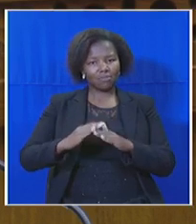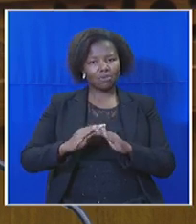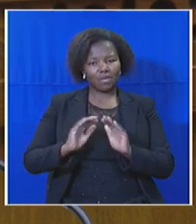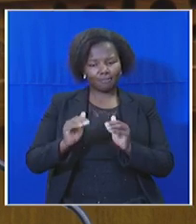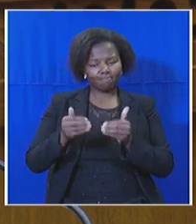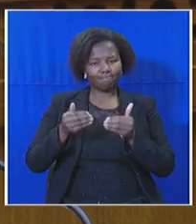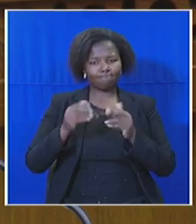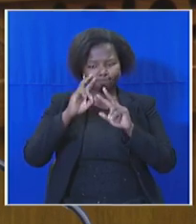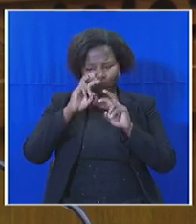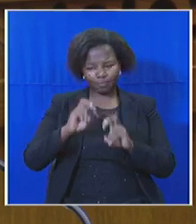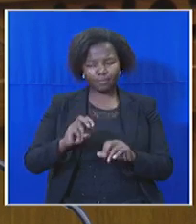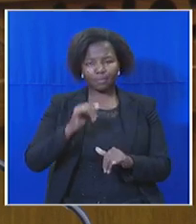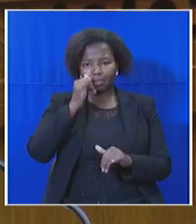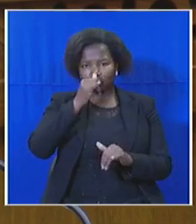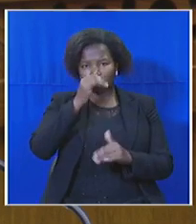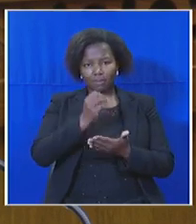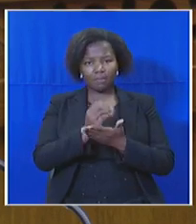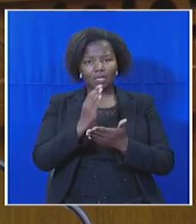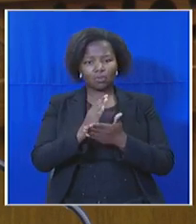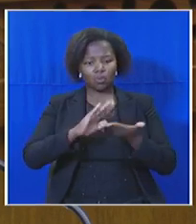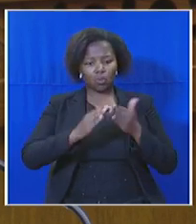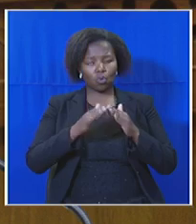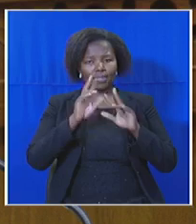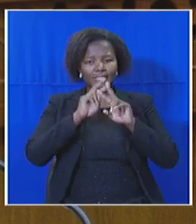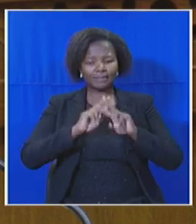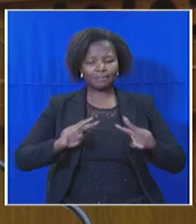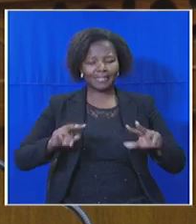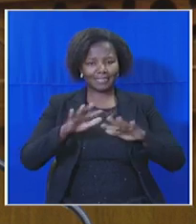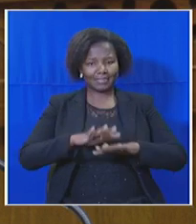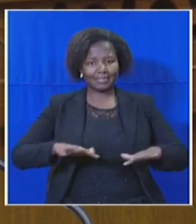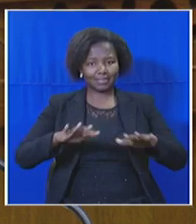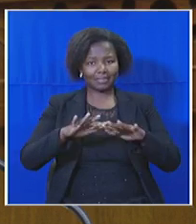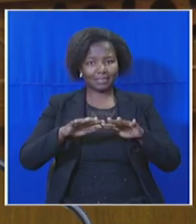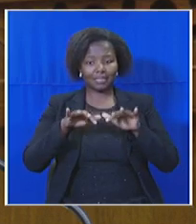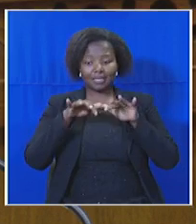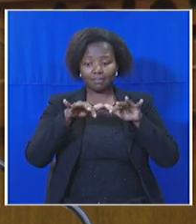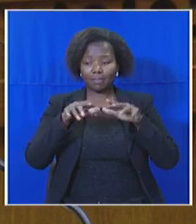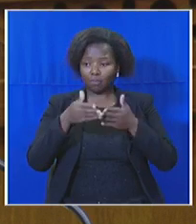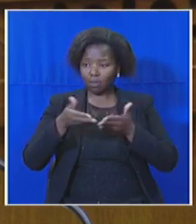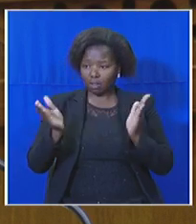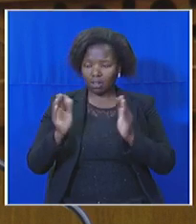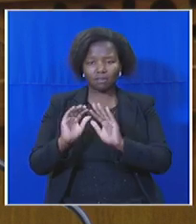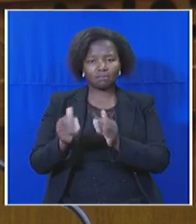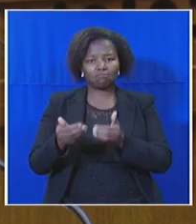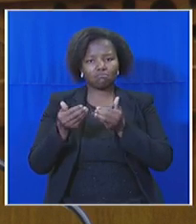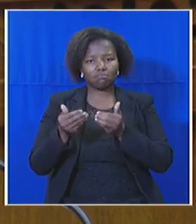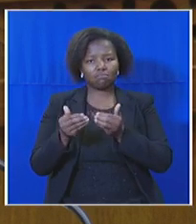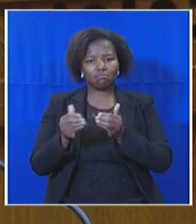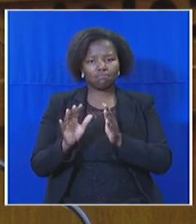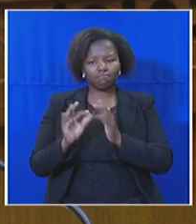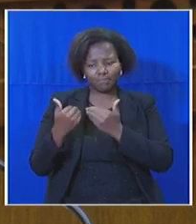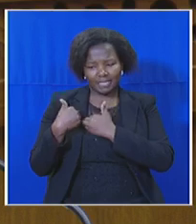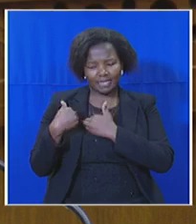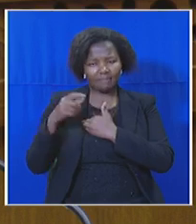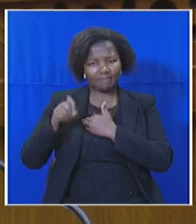crime, to maintain public order, to protect and secure inhabitants of the Republic and their property, and